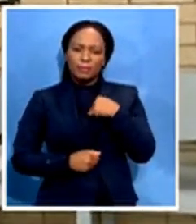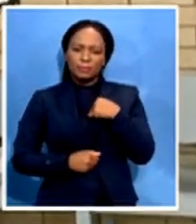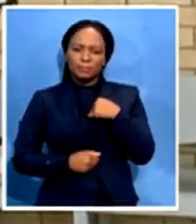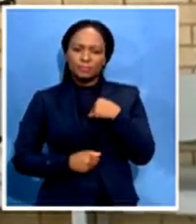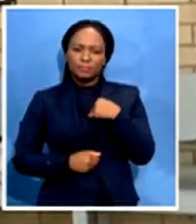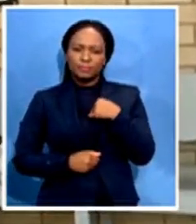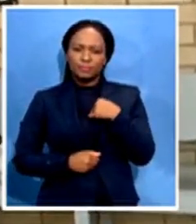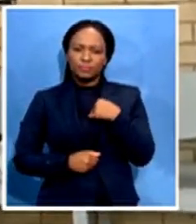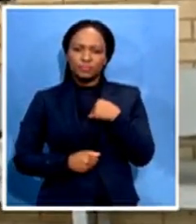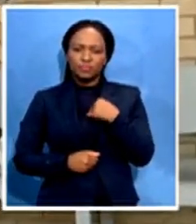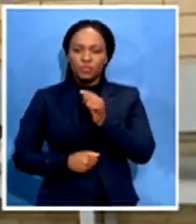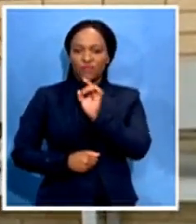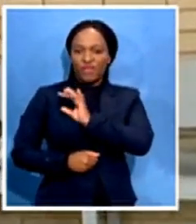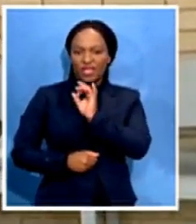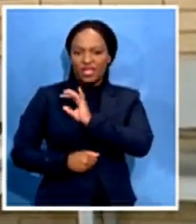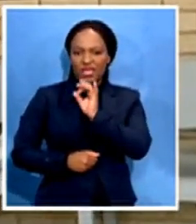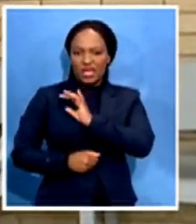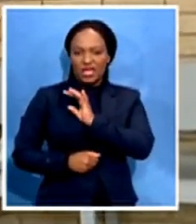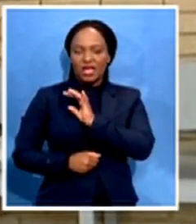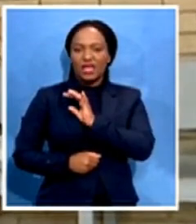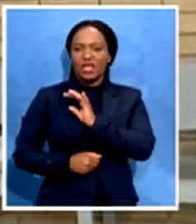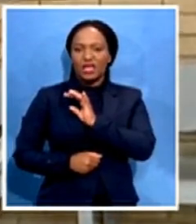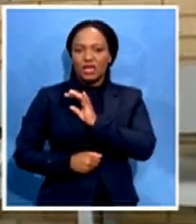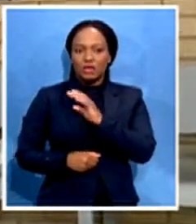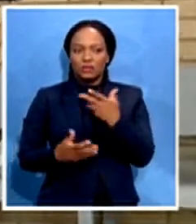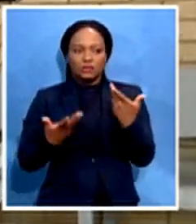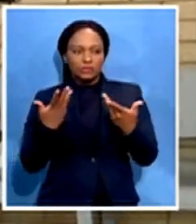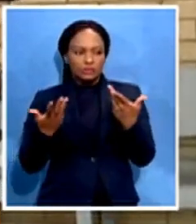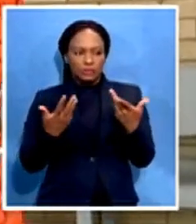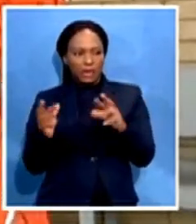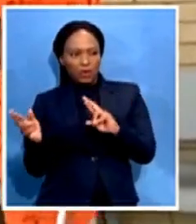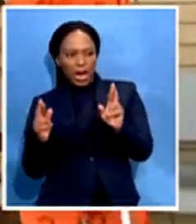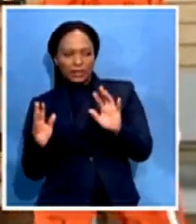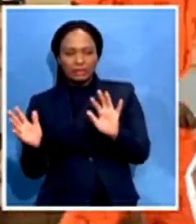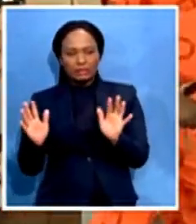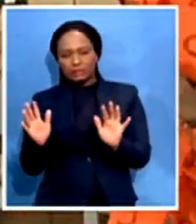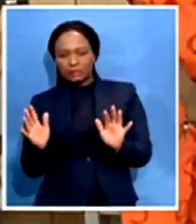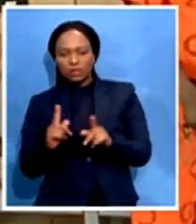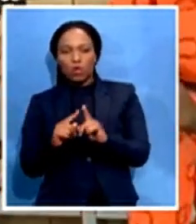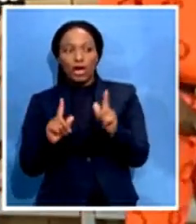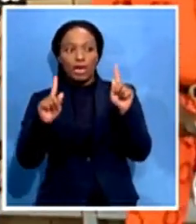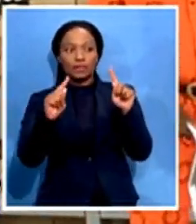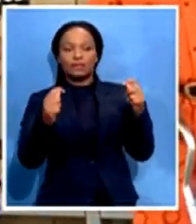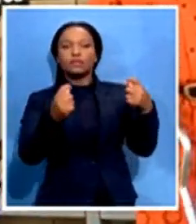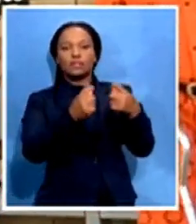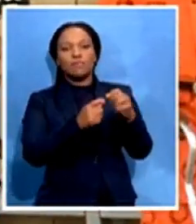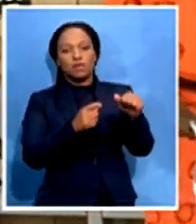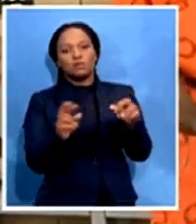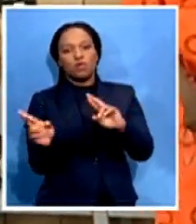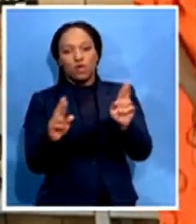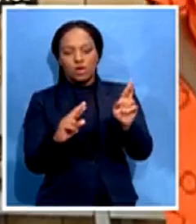unknown as were we ready. And I'm pleased to say that my team were ready. I know you've interviewed some of my colleagues this morning who drove the team, and I